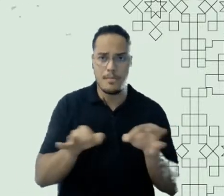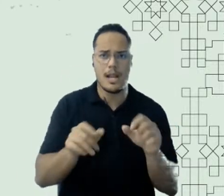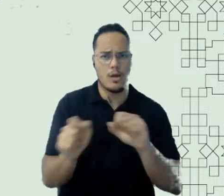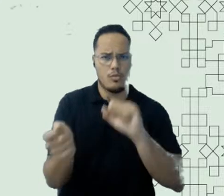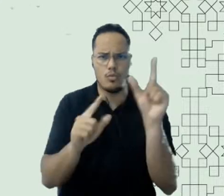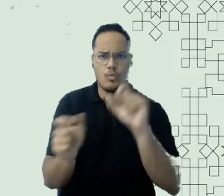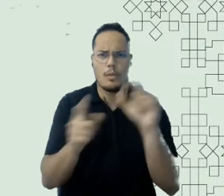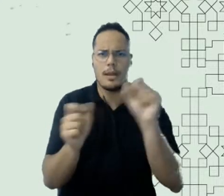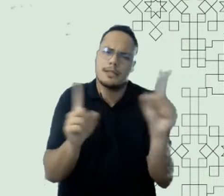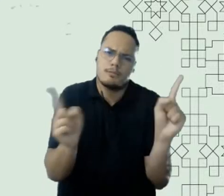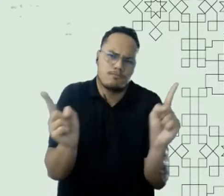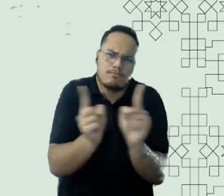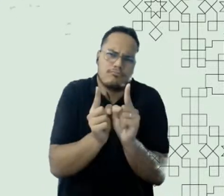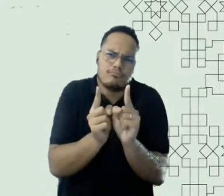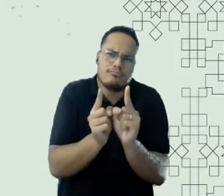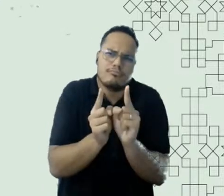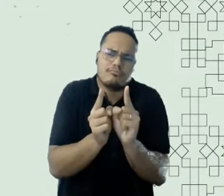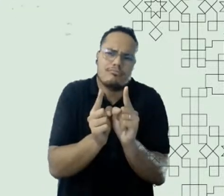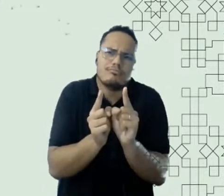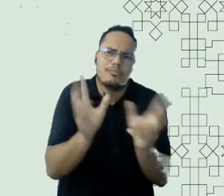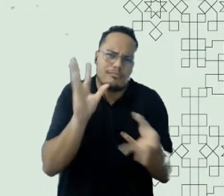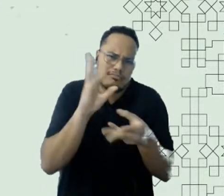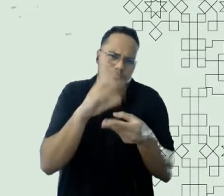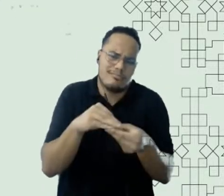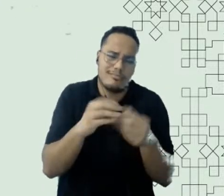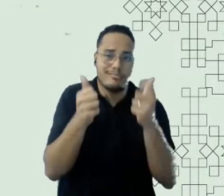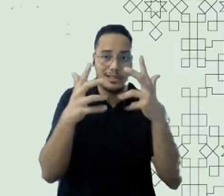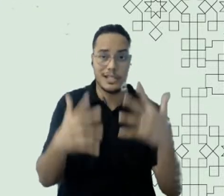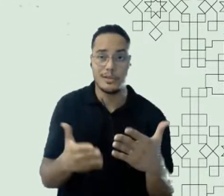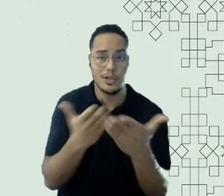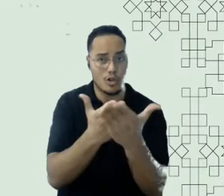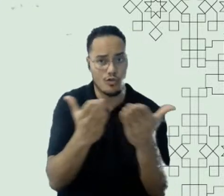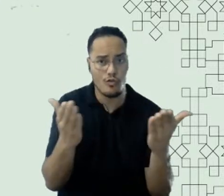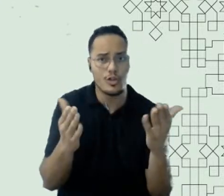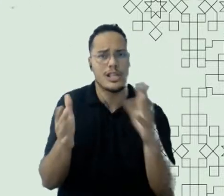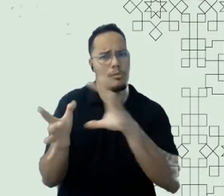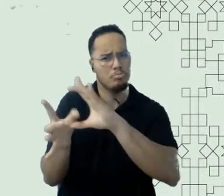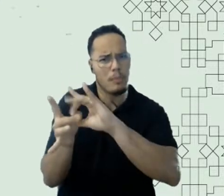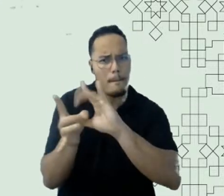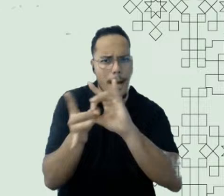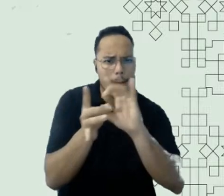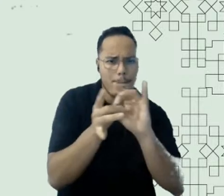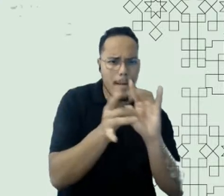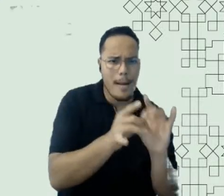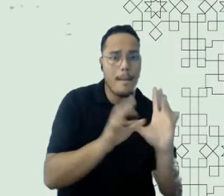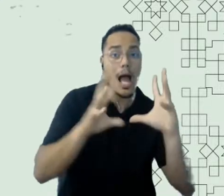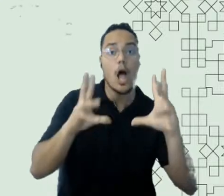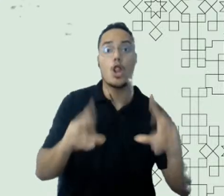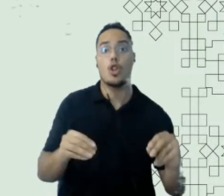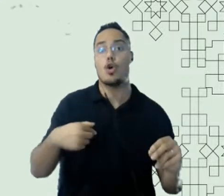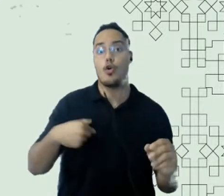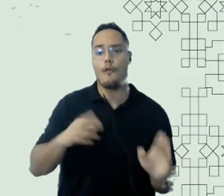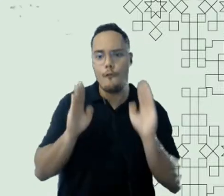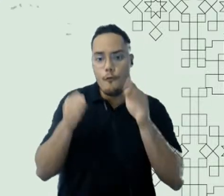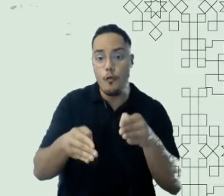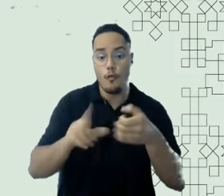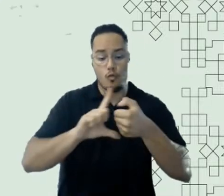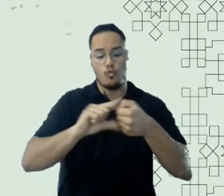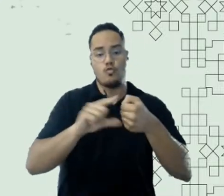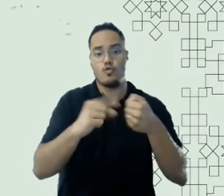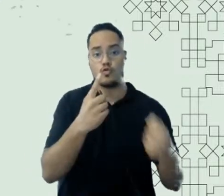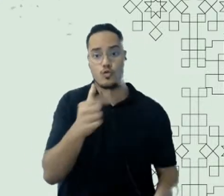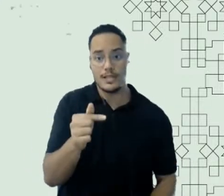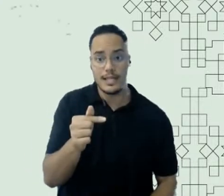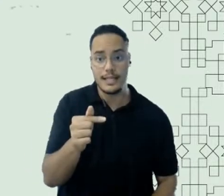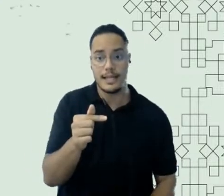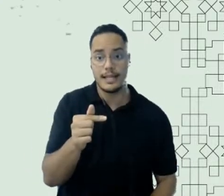the context of the directive, and then I will focus on Article 17, but I might also review the whole directive very